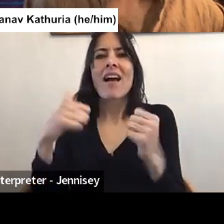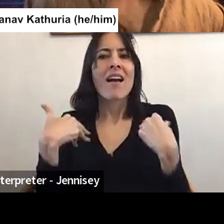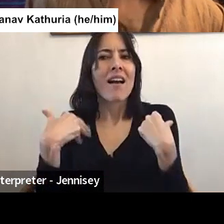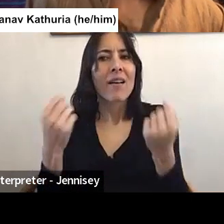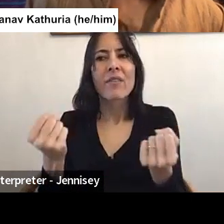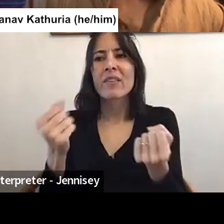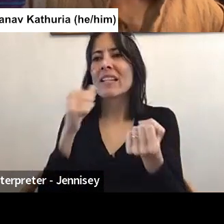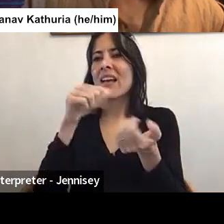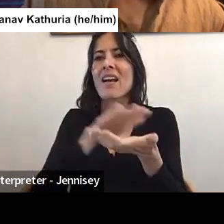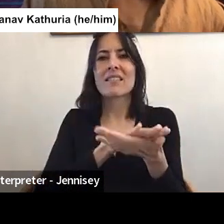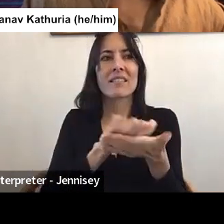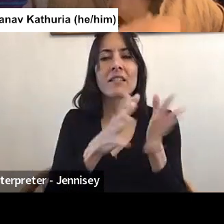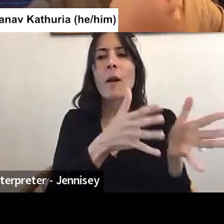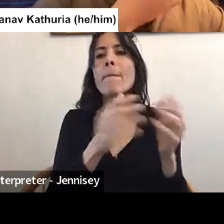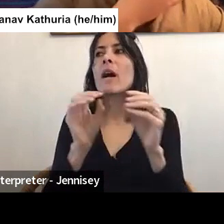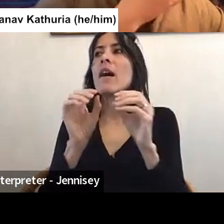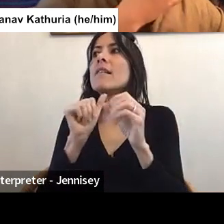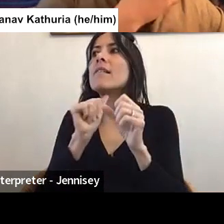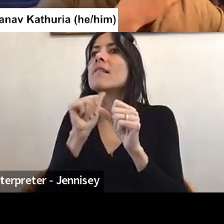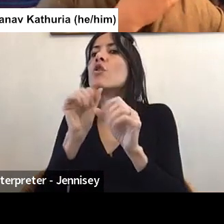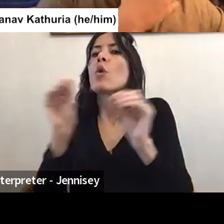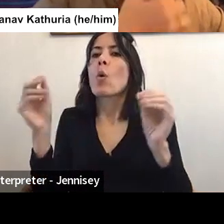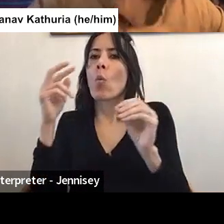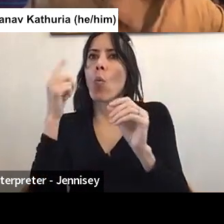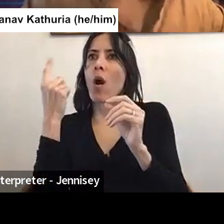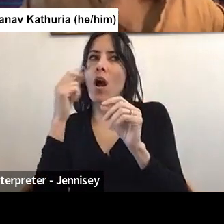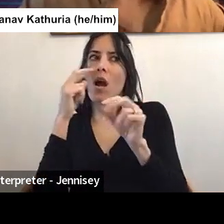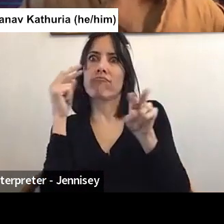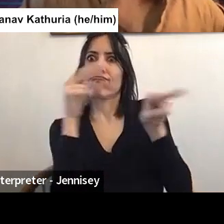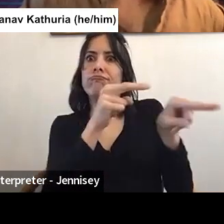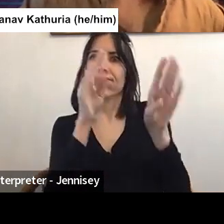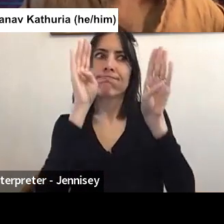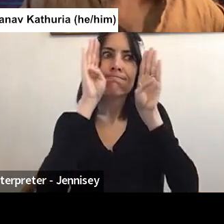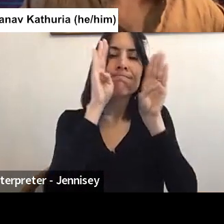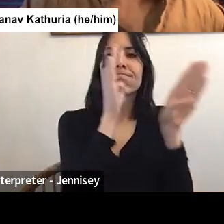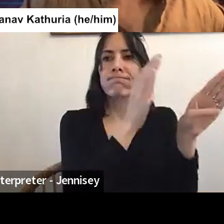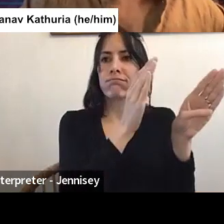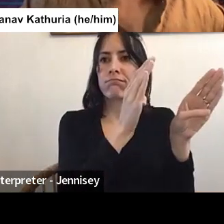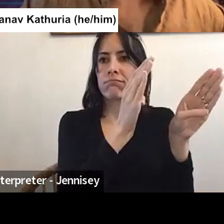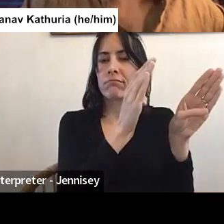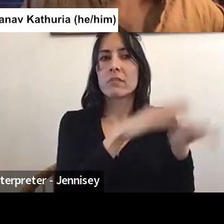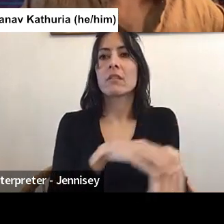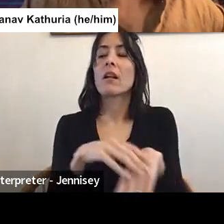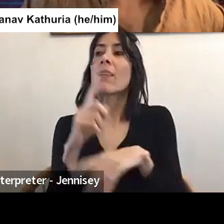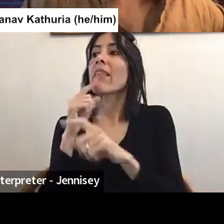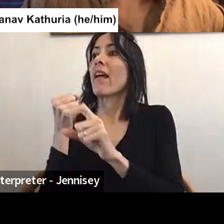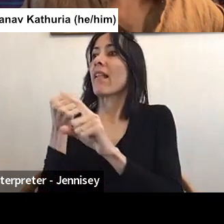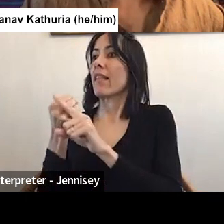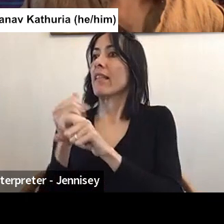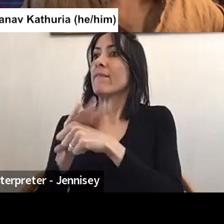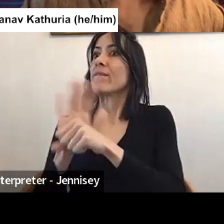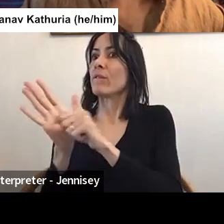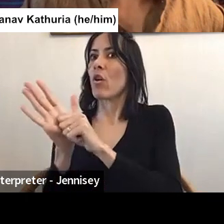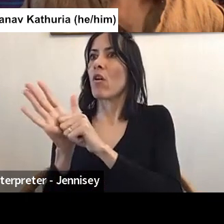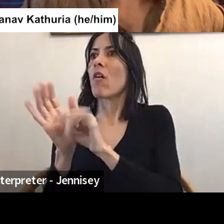an epidemic like when we have the flu virus, the newest flu that's come out for the season. We were in a pandemic, right? And so, for example,